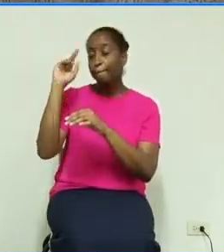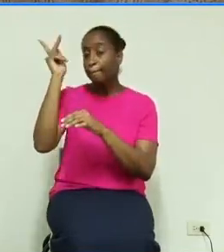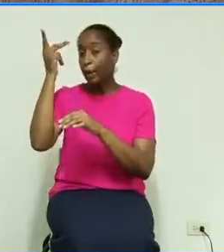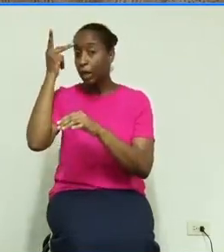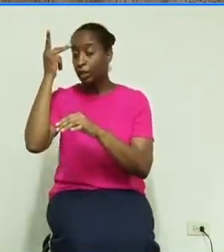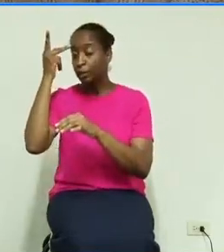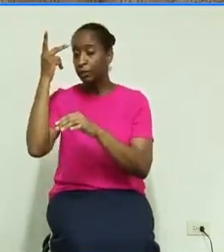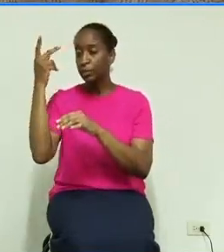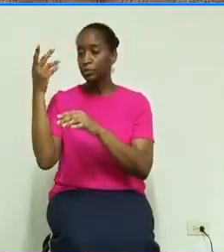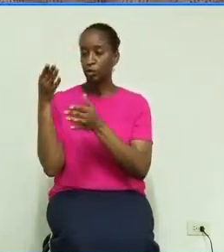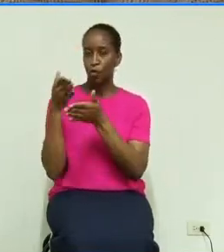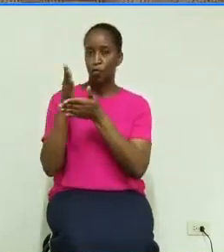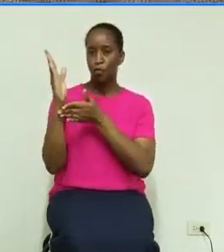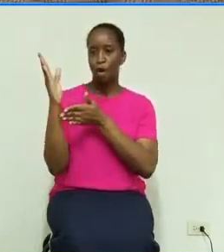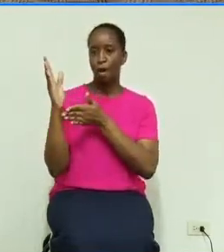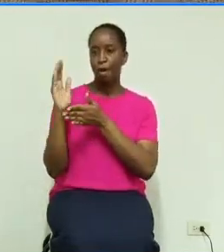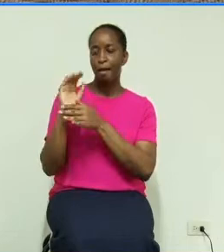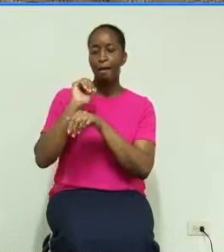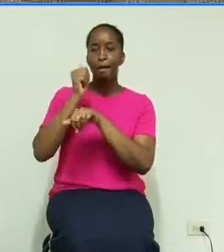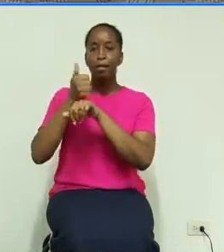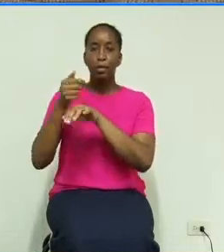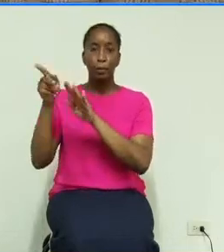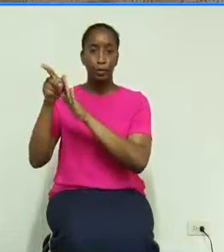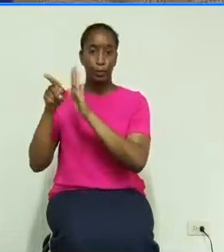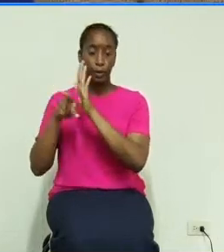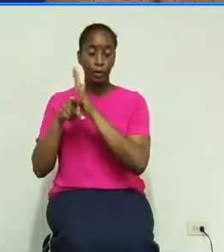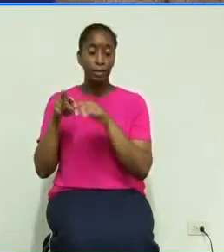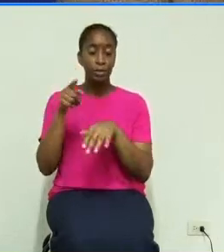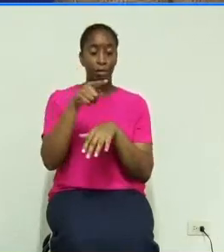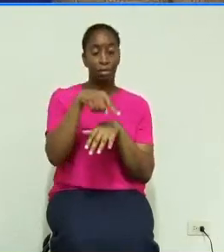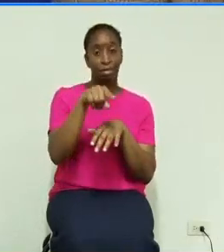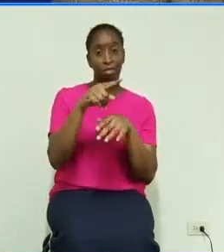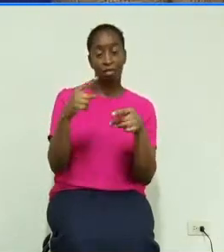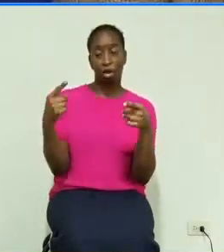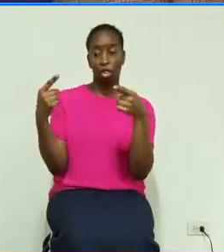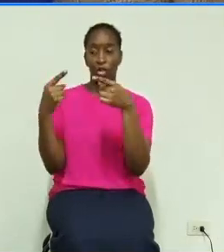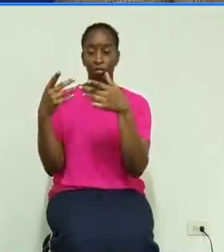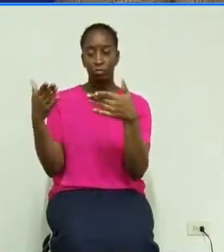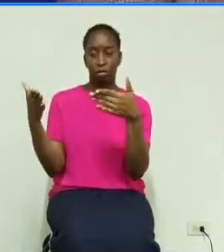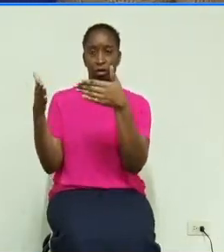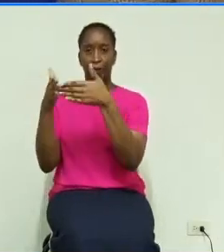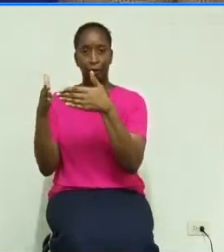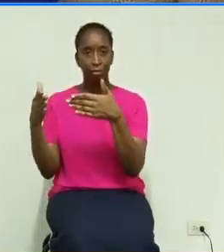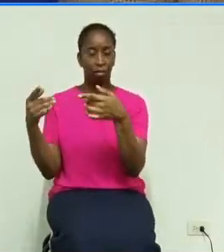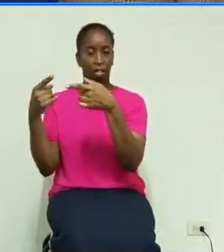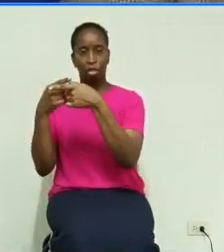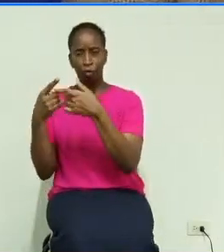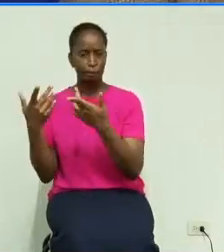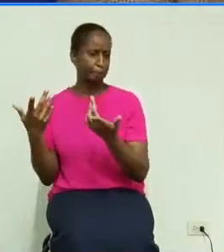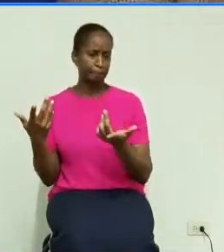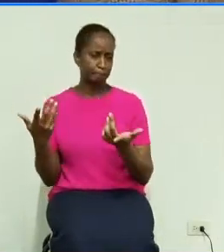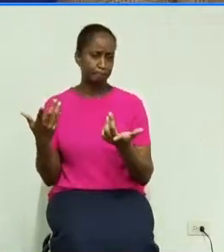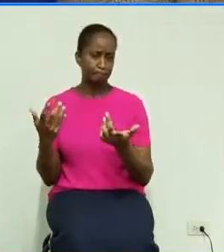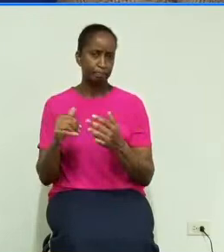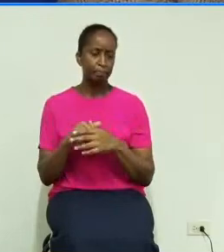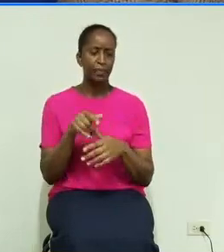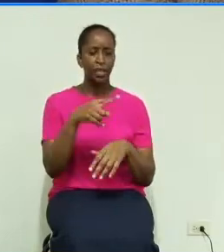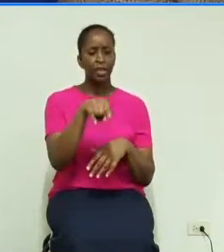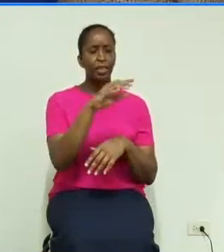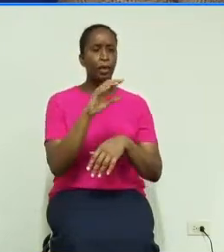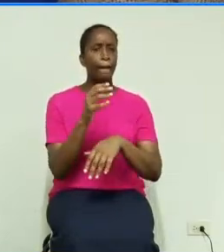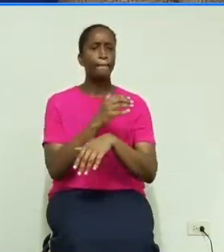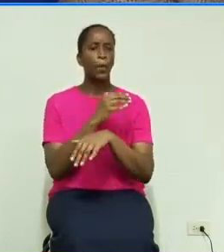powers, powers of amendment or delay, and may